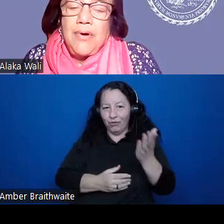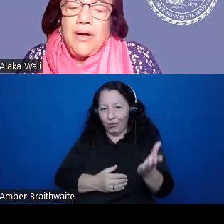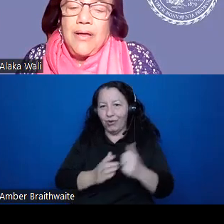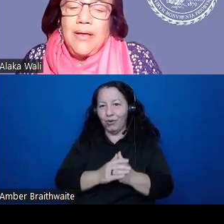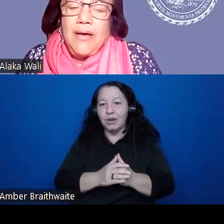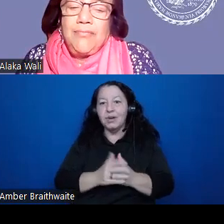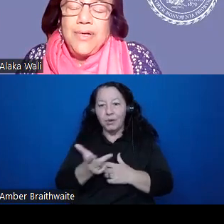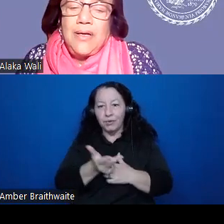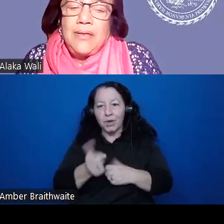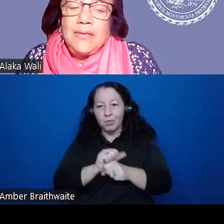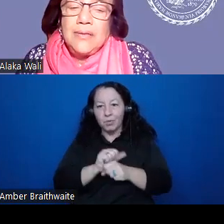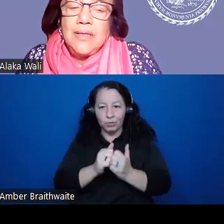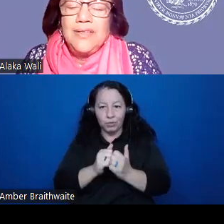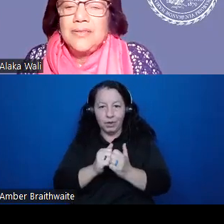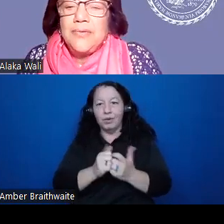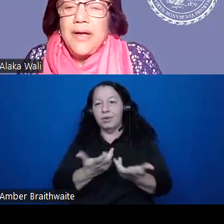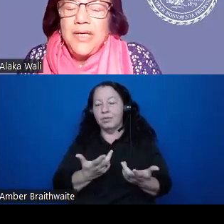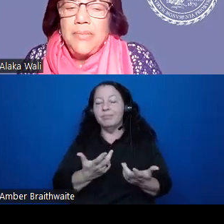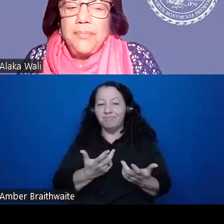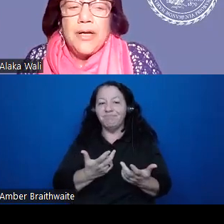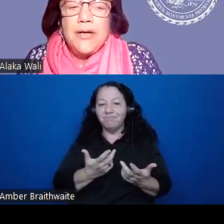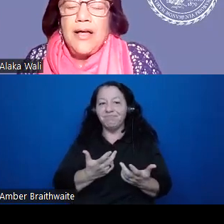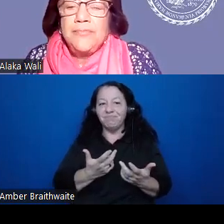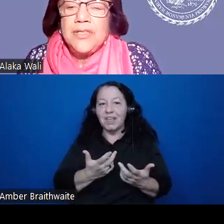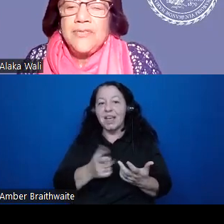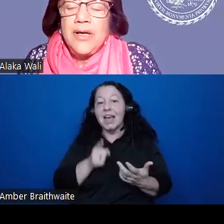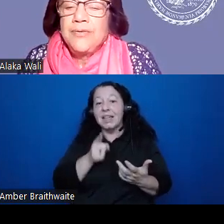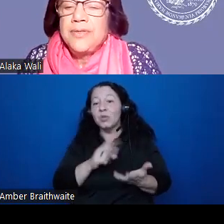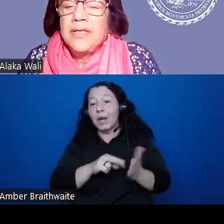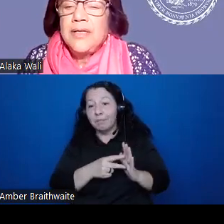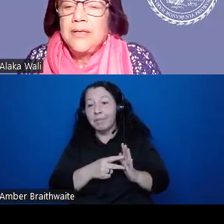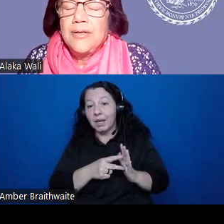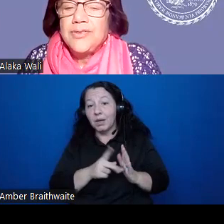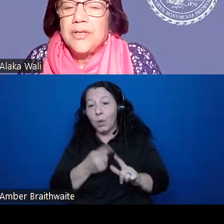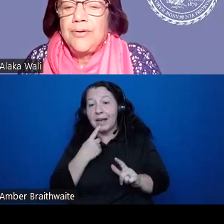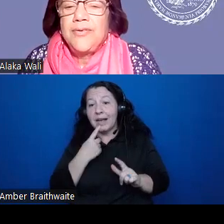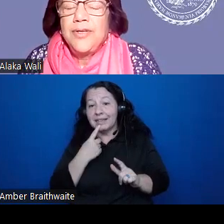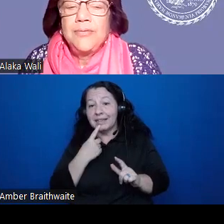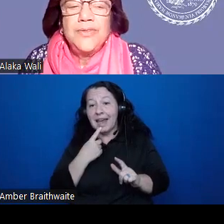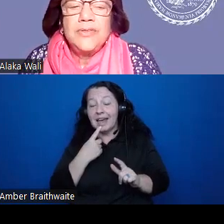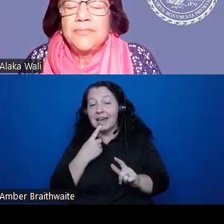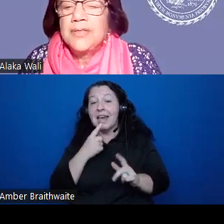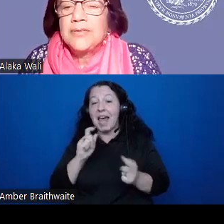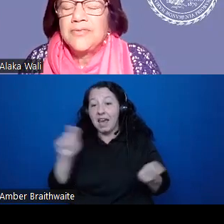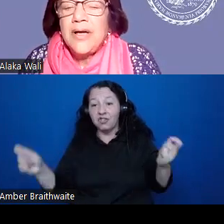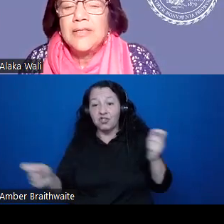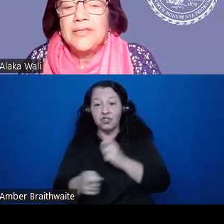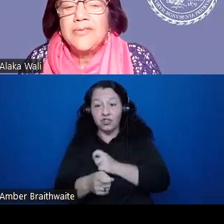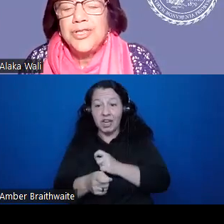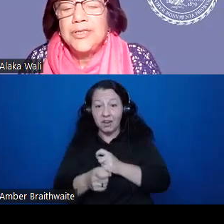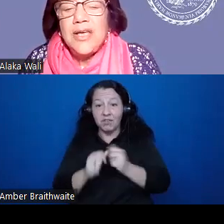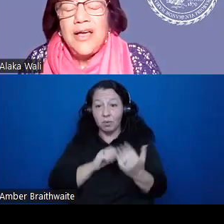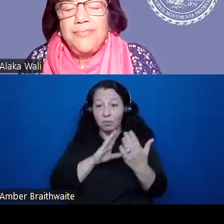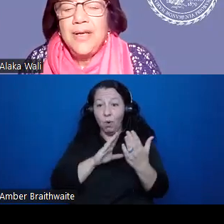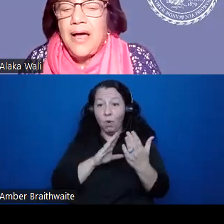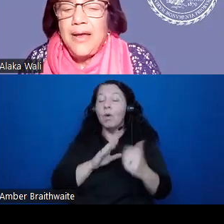a real, this is what I mean by paradigm shift. I don't think 10 years ago, the Field Museum